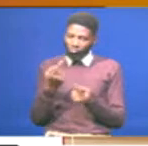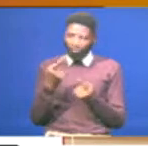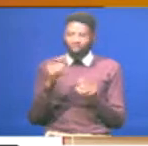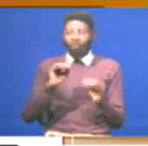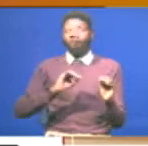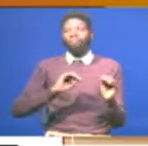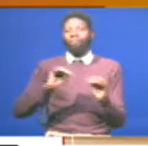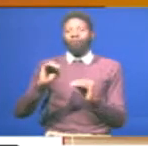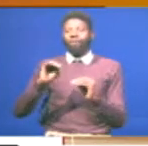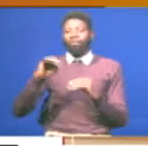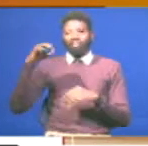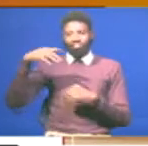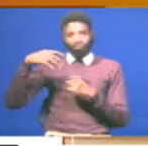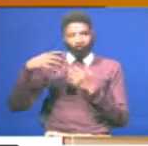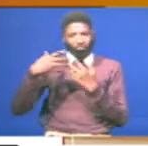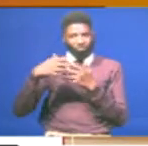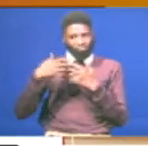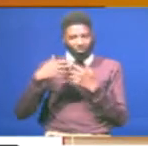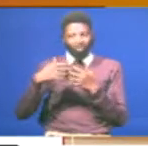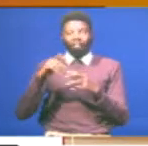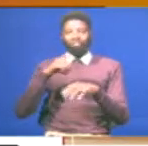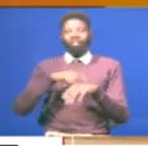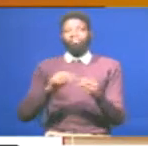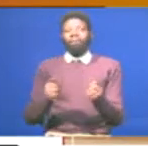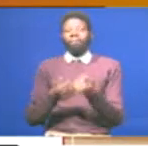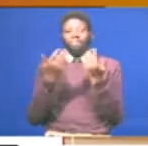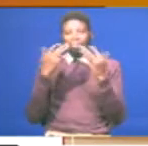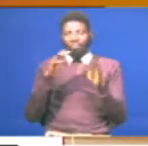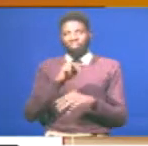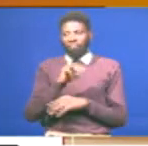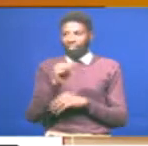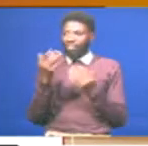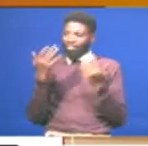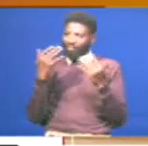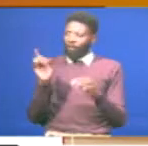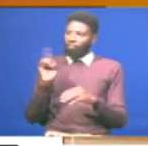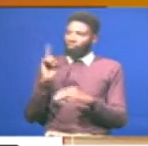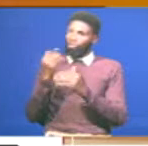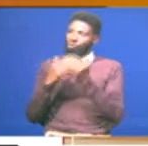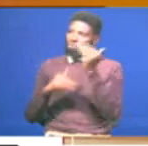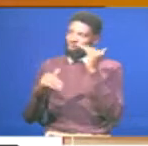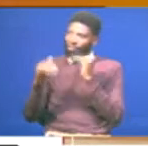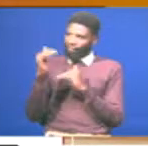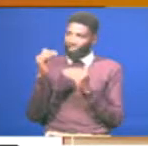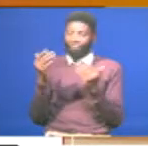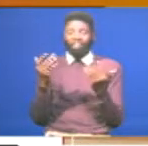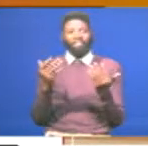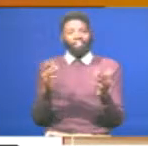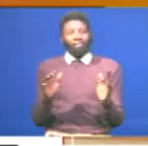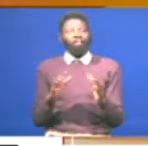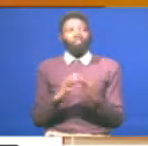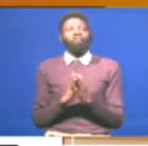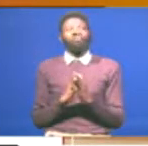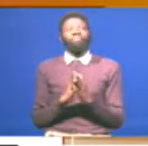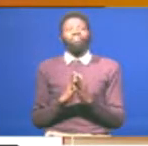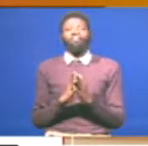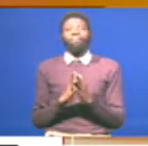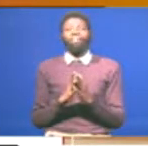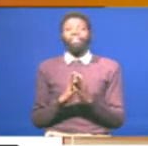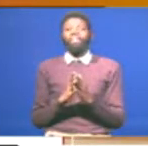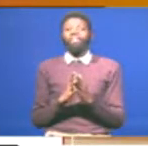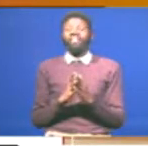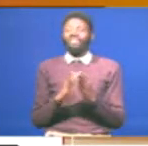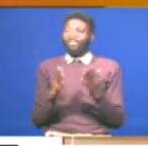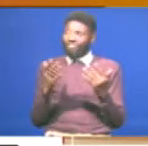electronics engineering had come. So I did my masters at the University of Nairobi. And then I immediately was